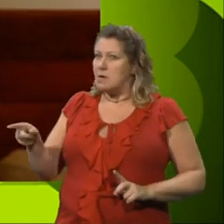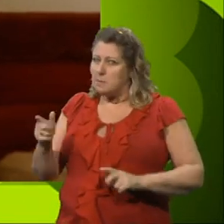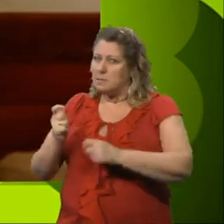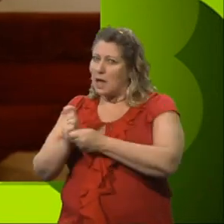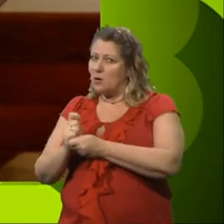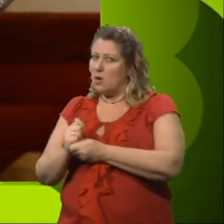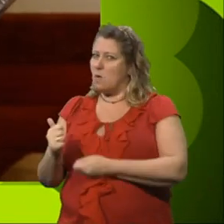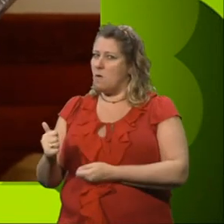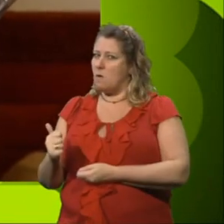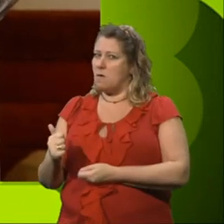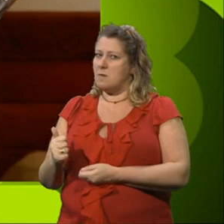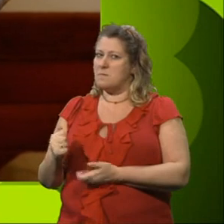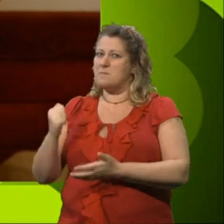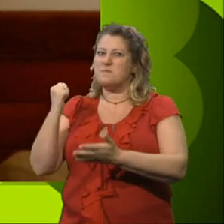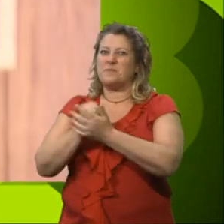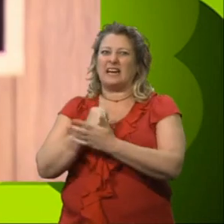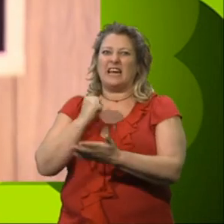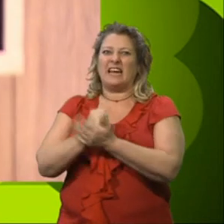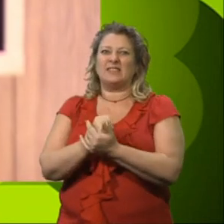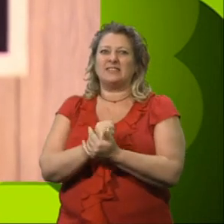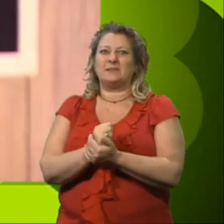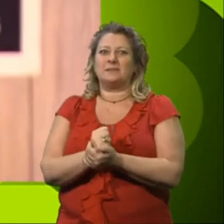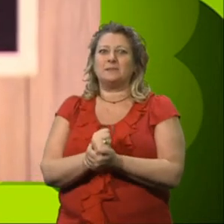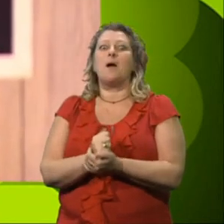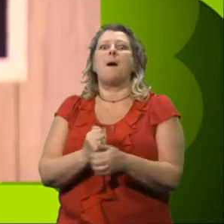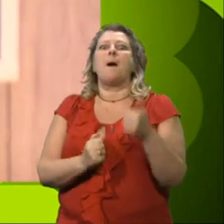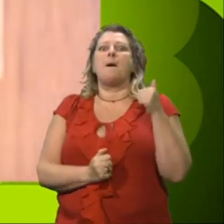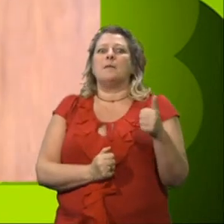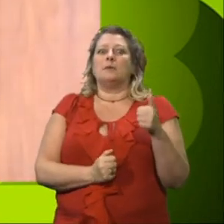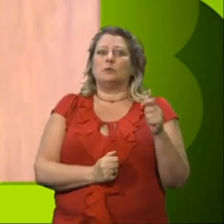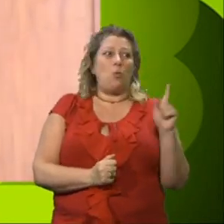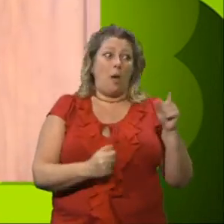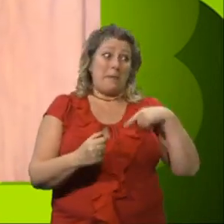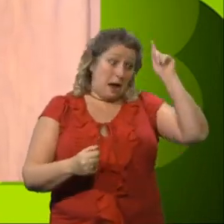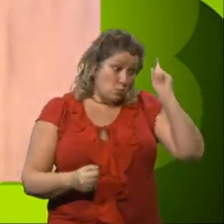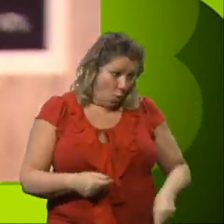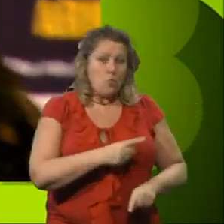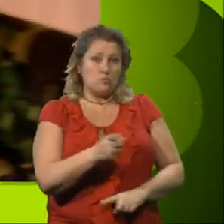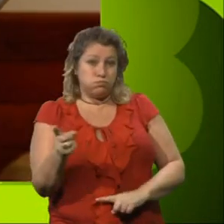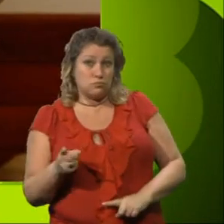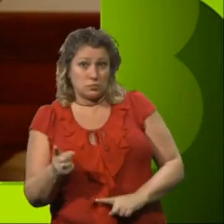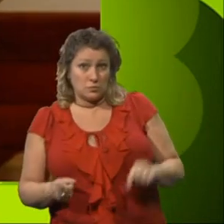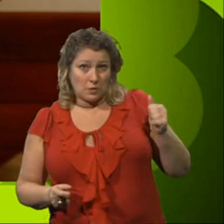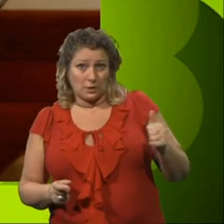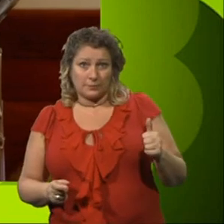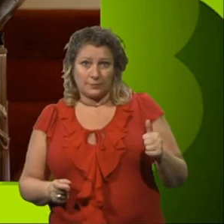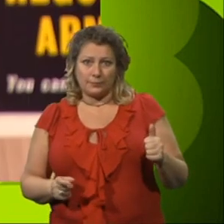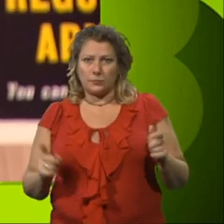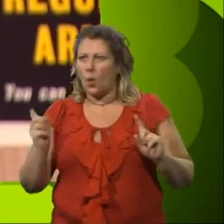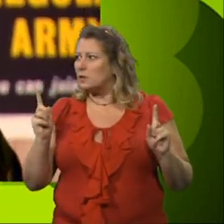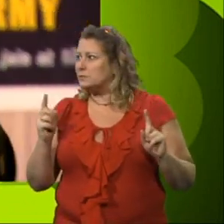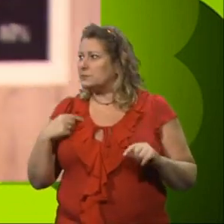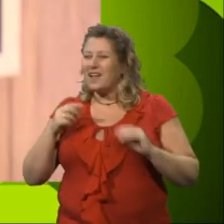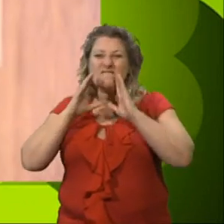better. Mash. Good. That should stop the sergeant. But don't fire until I give the signal. What signal?